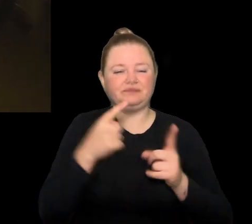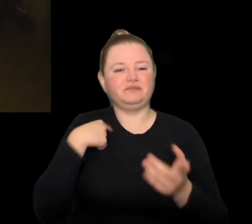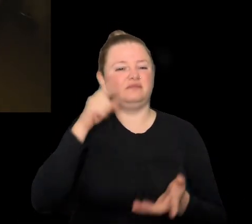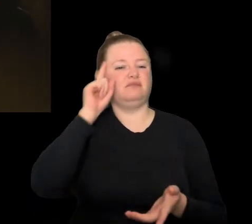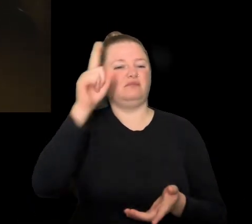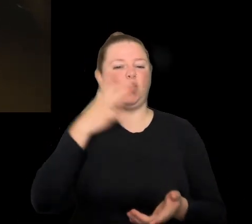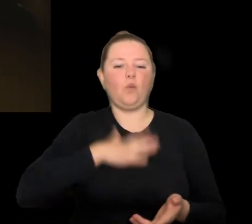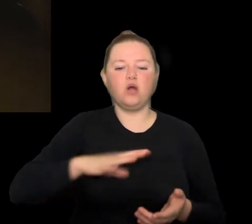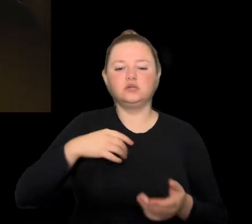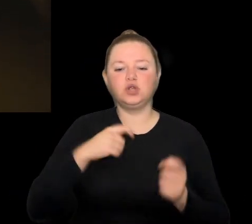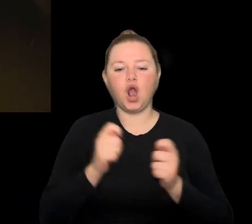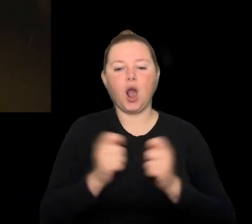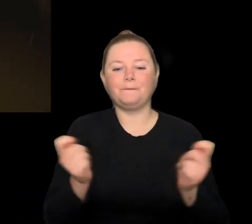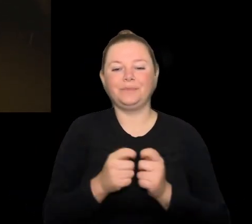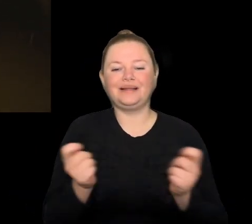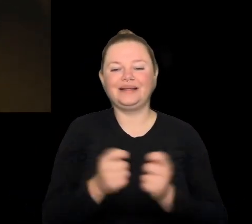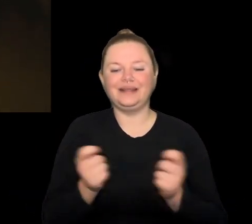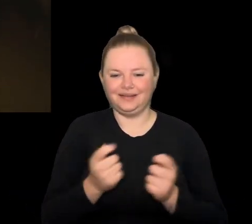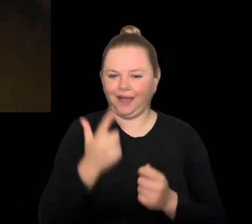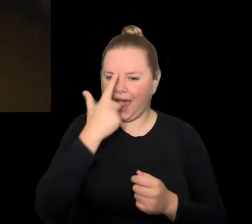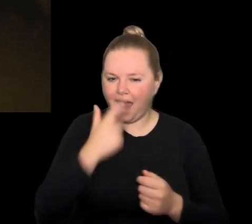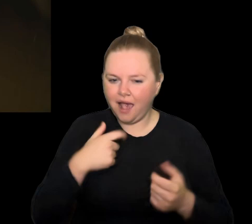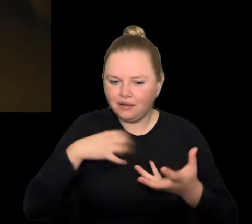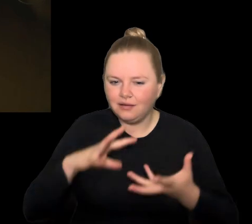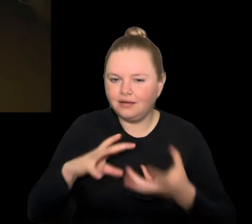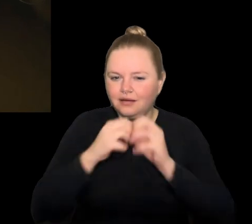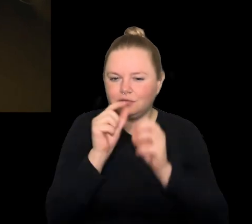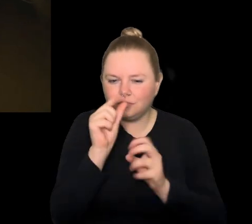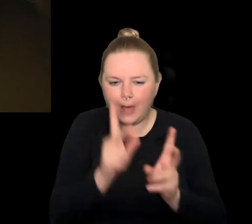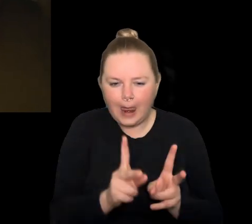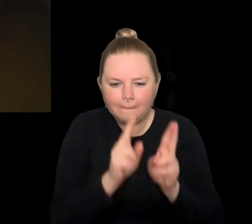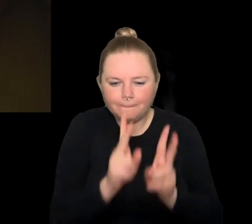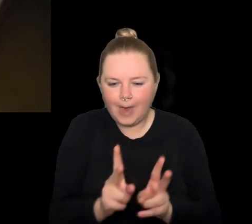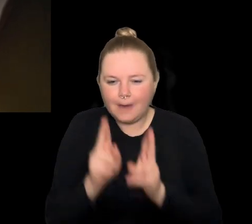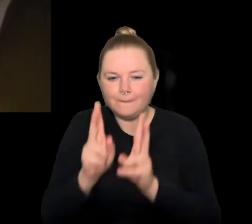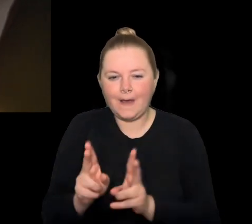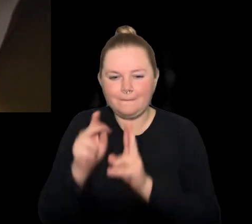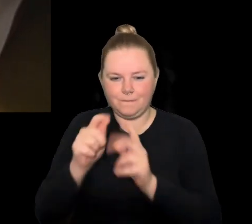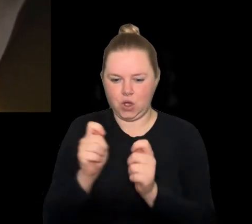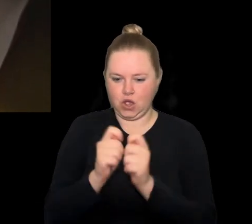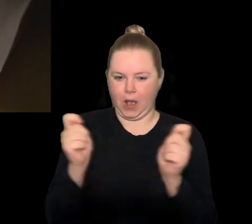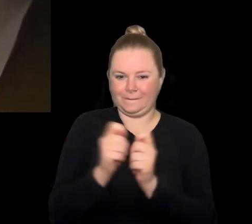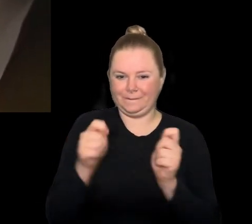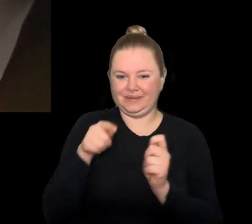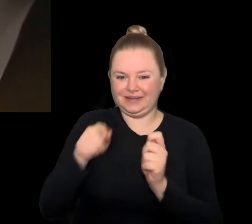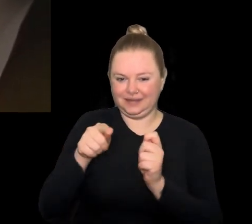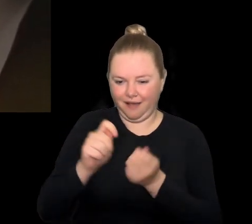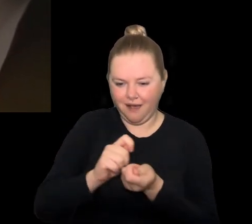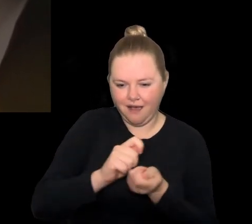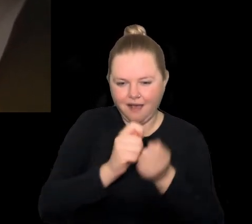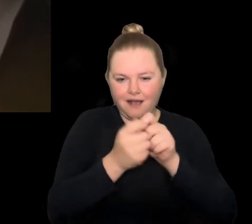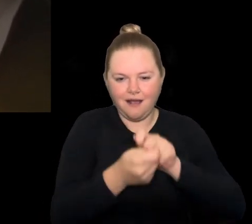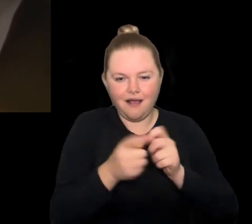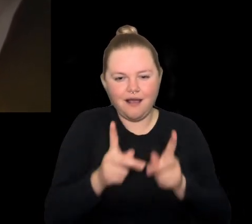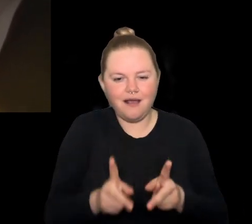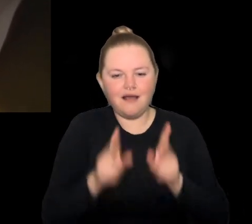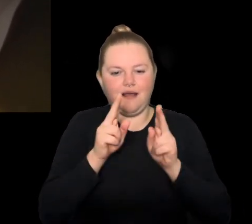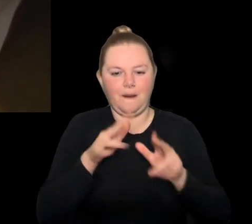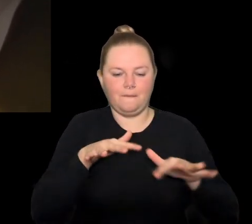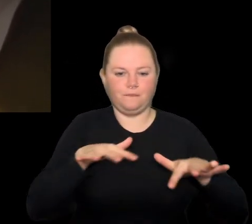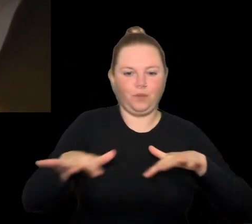ever make a comic. I could make little clips of the comics into little